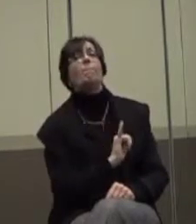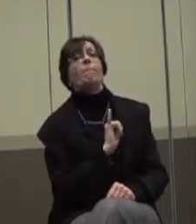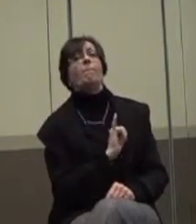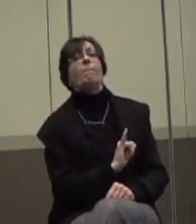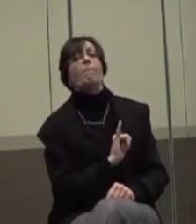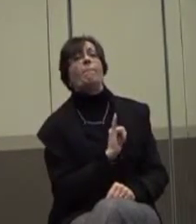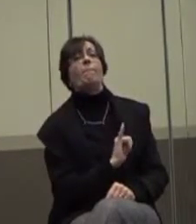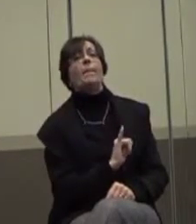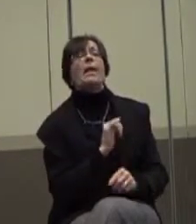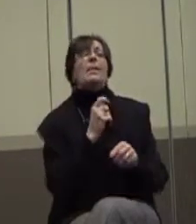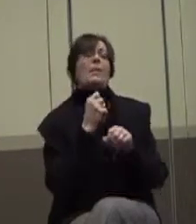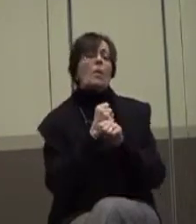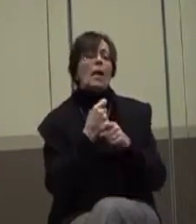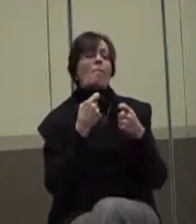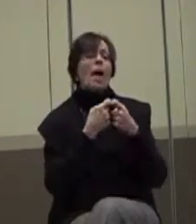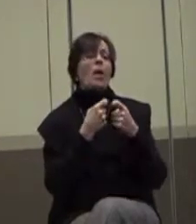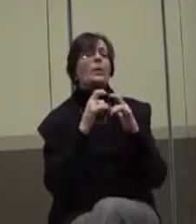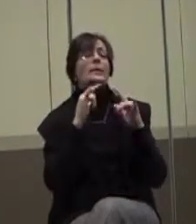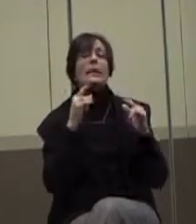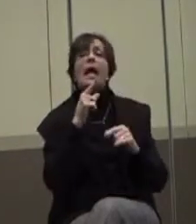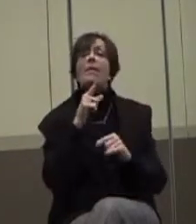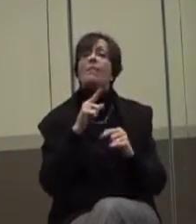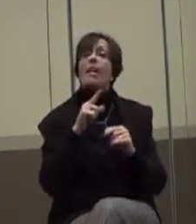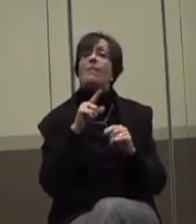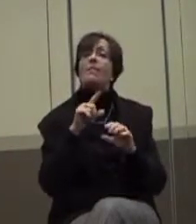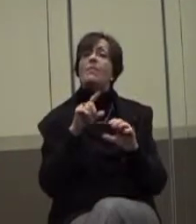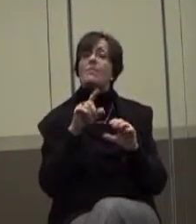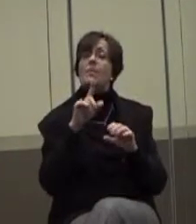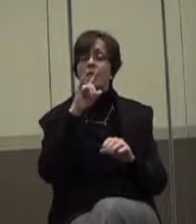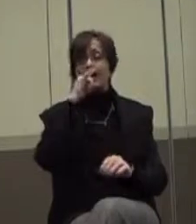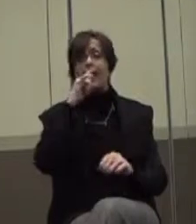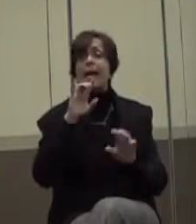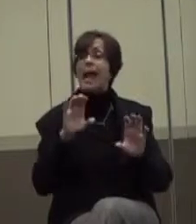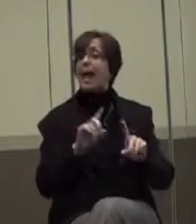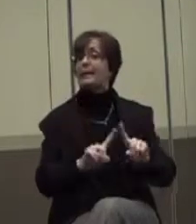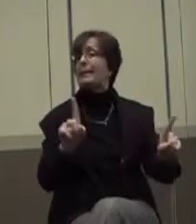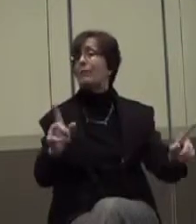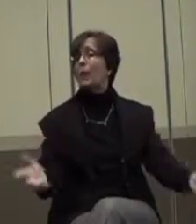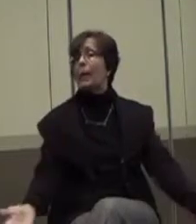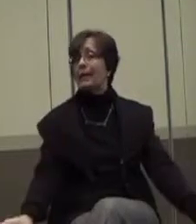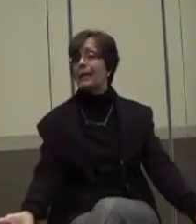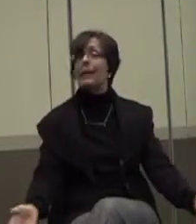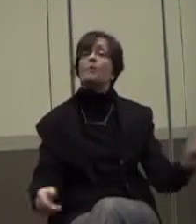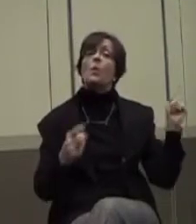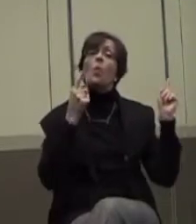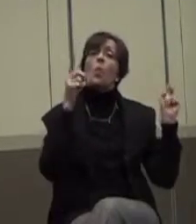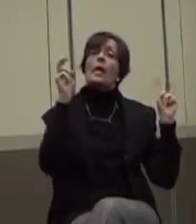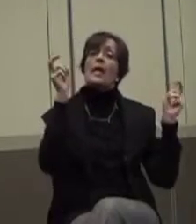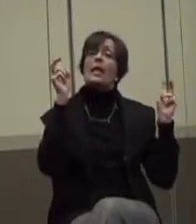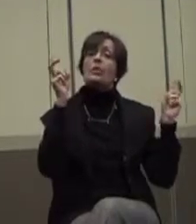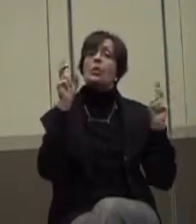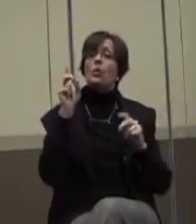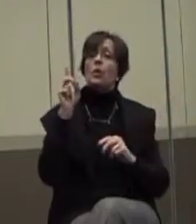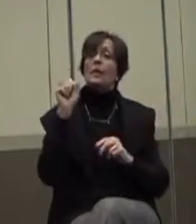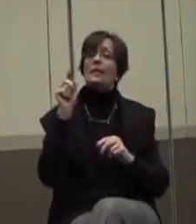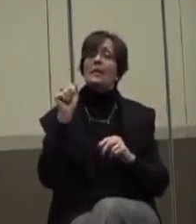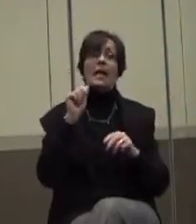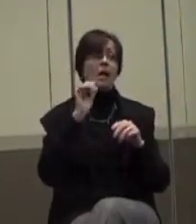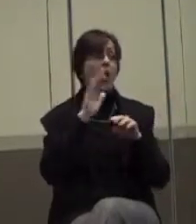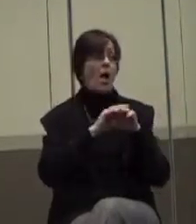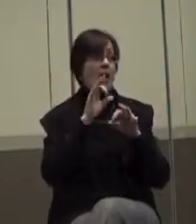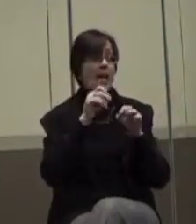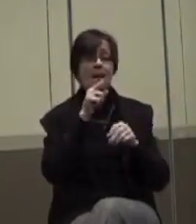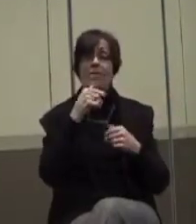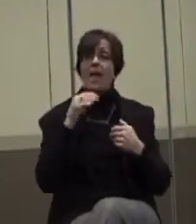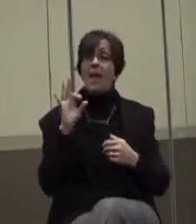And so then we get batteries and all that. And then the child starts to act different too. Okay. So one of the issues is data on if the